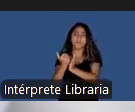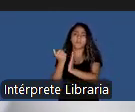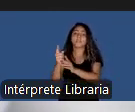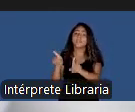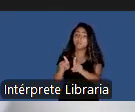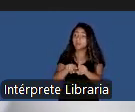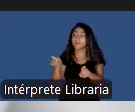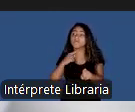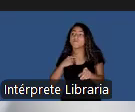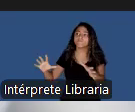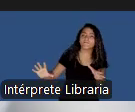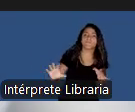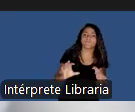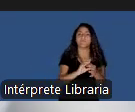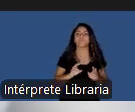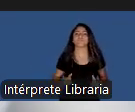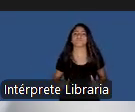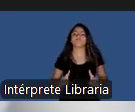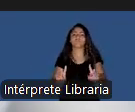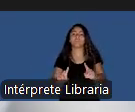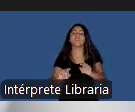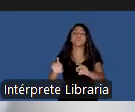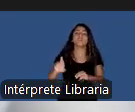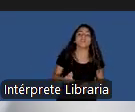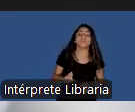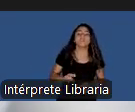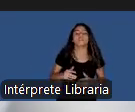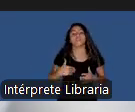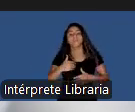more users. And this is the results we see